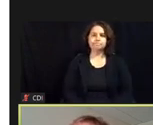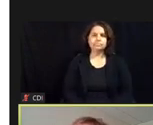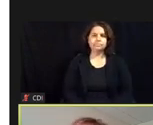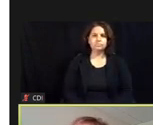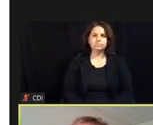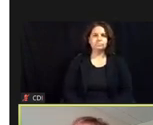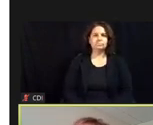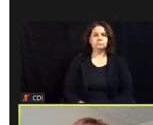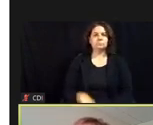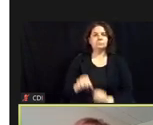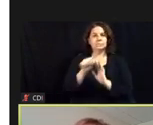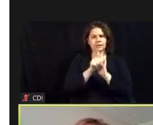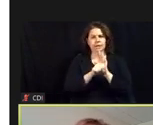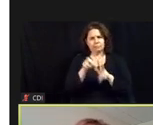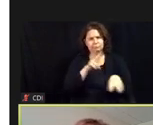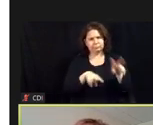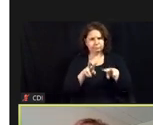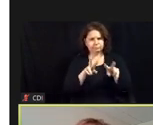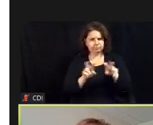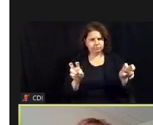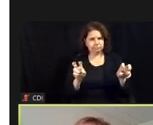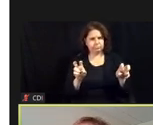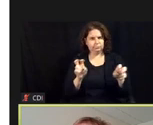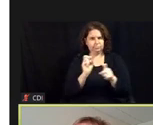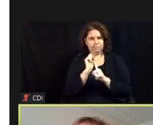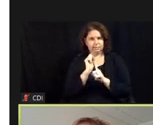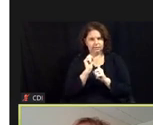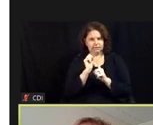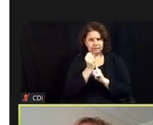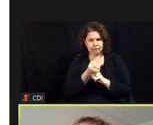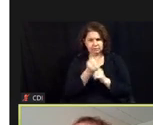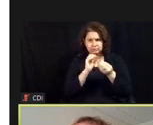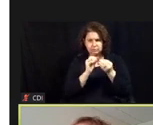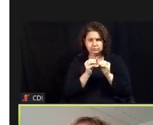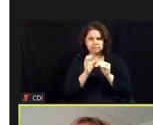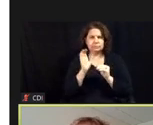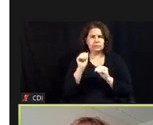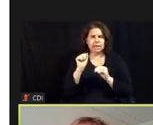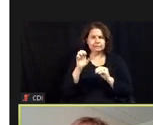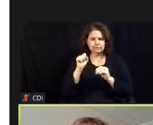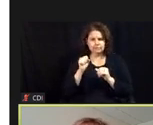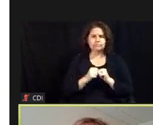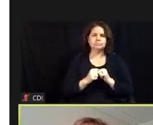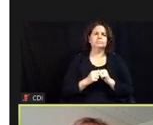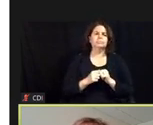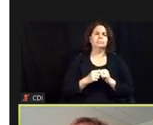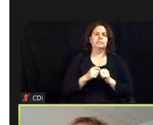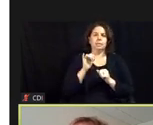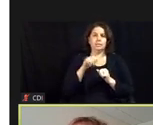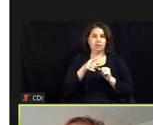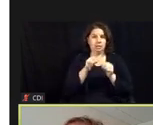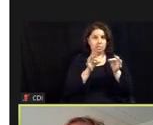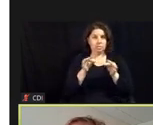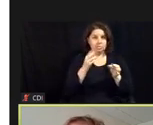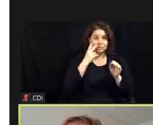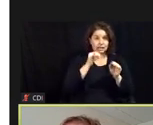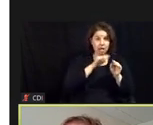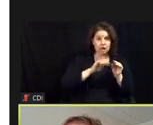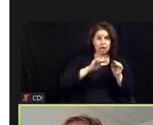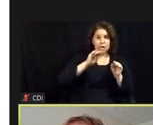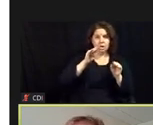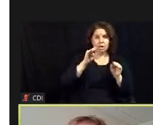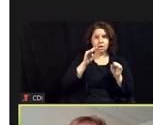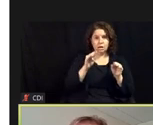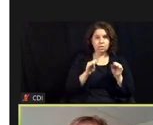cases. And so this is a little blow up of that epidemic curve I shared of all of our cases per day over the